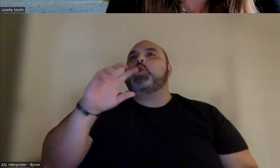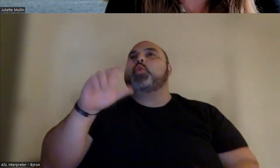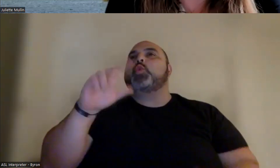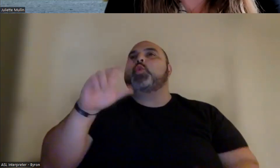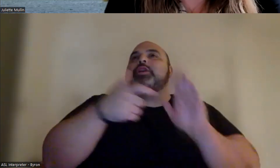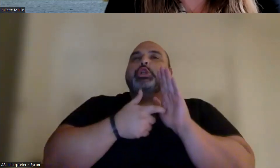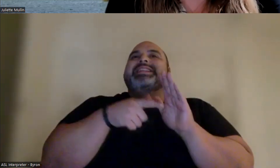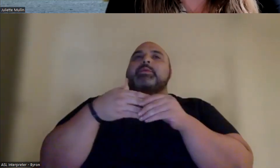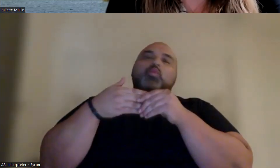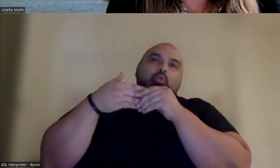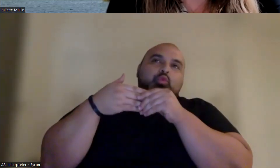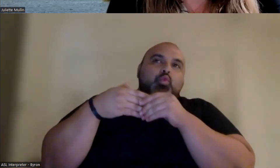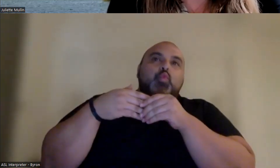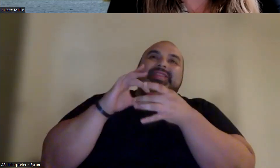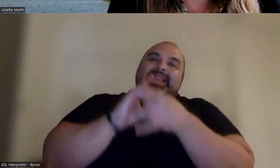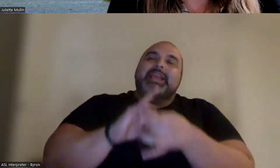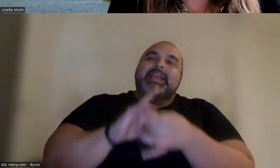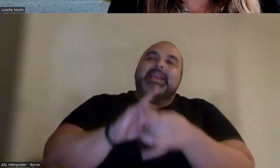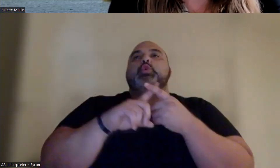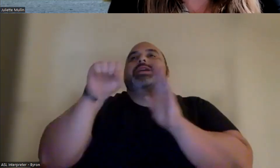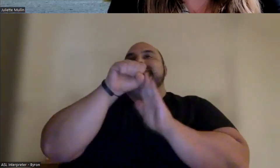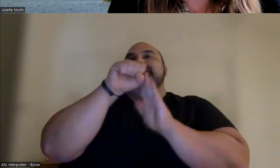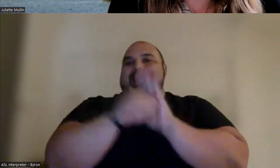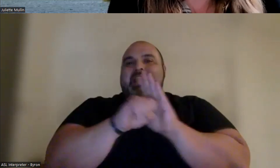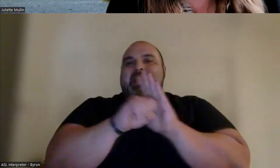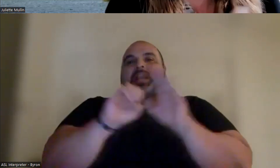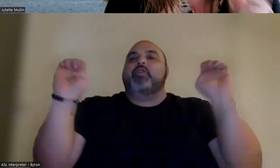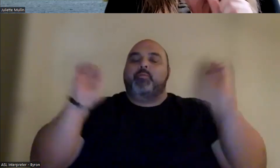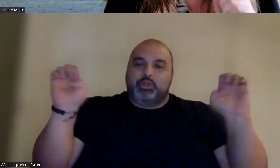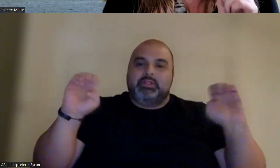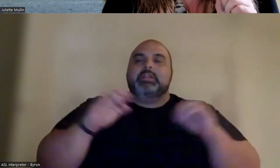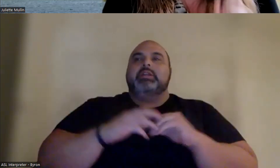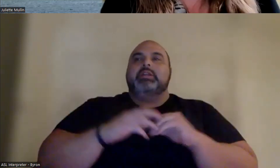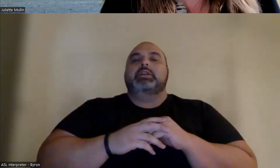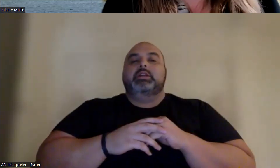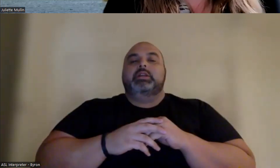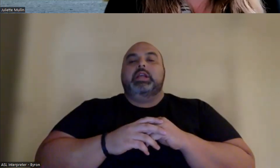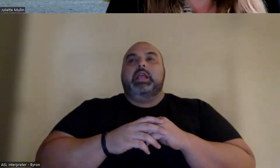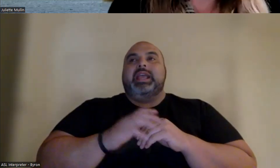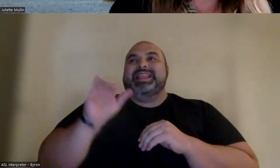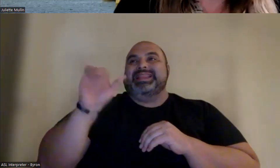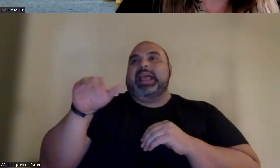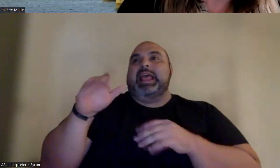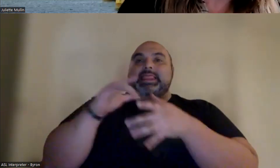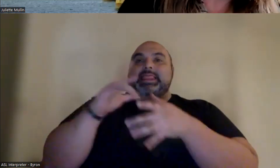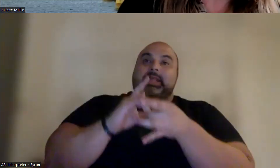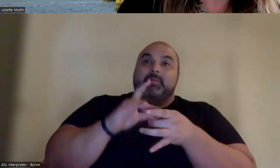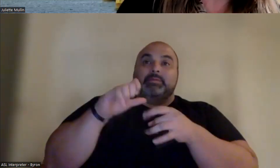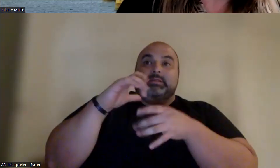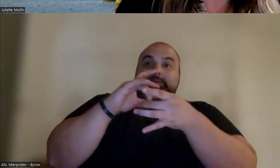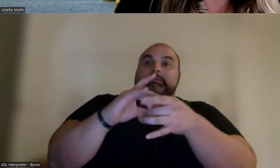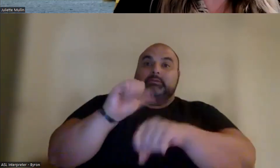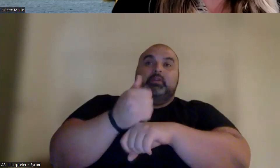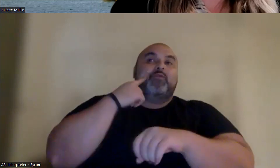directly related to the state of emergency. And that link has to be in place for a restriction.